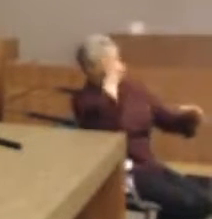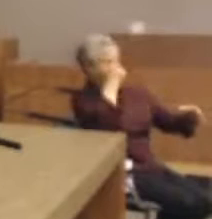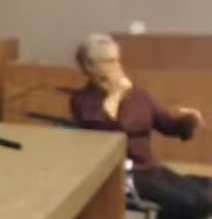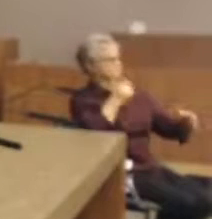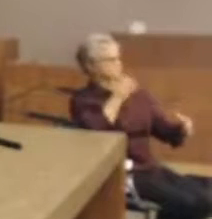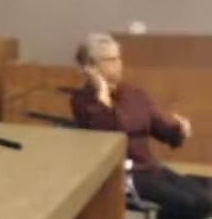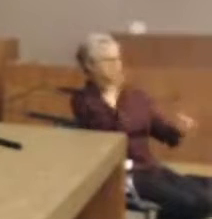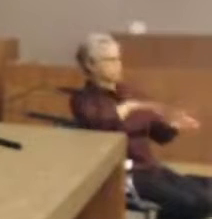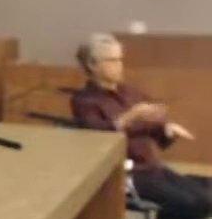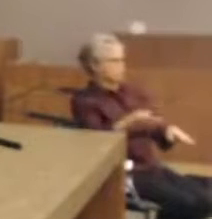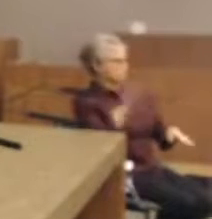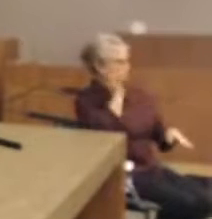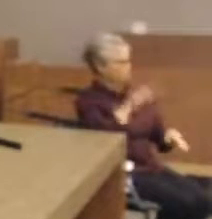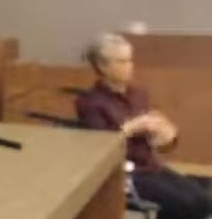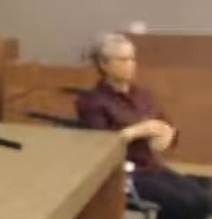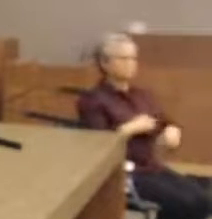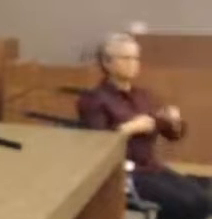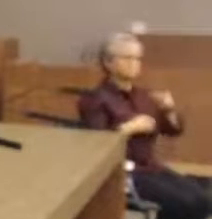do. Yes.